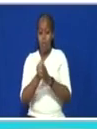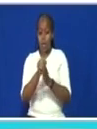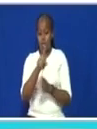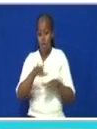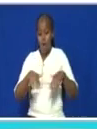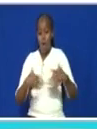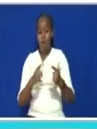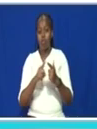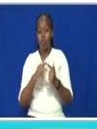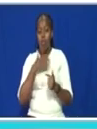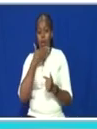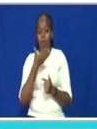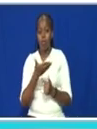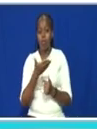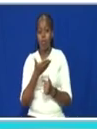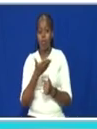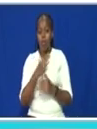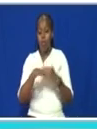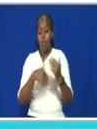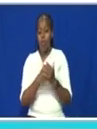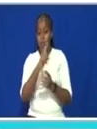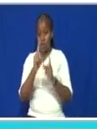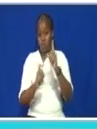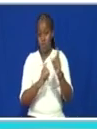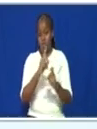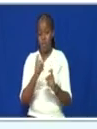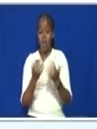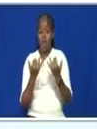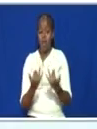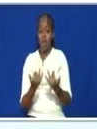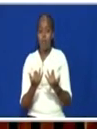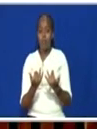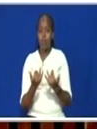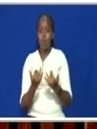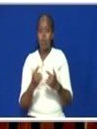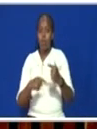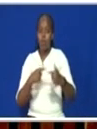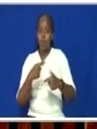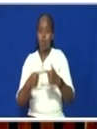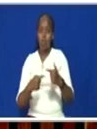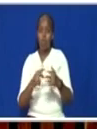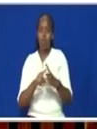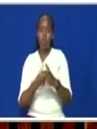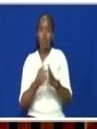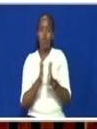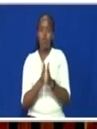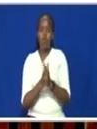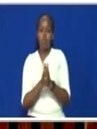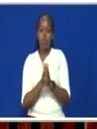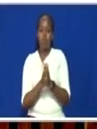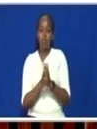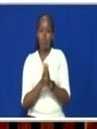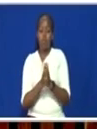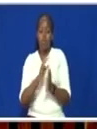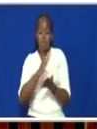to answer those questions. So we are going to start with some